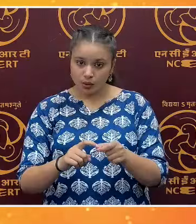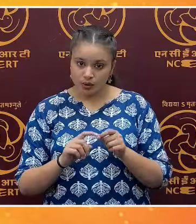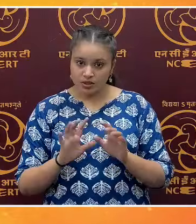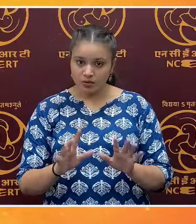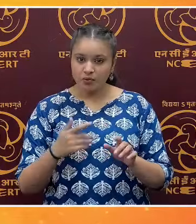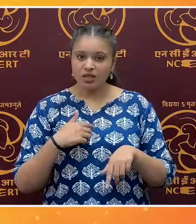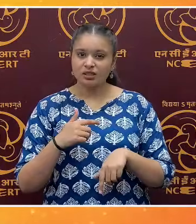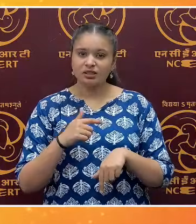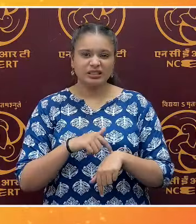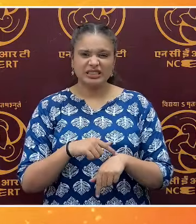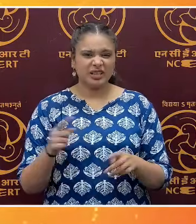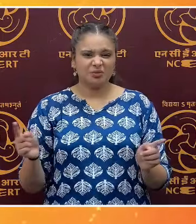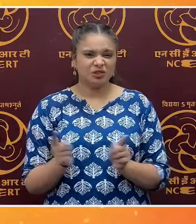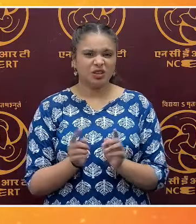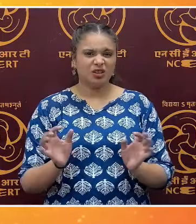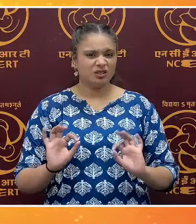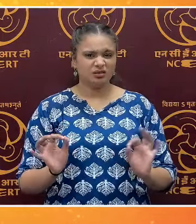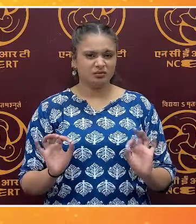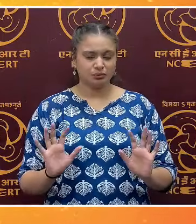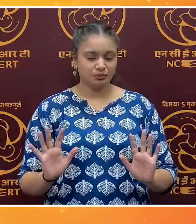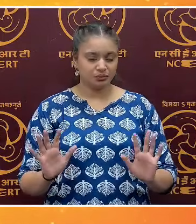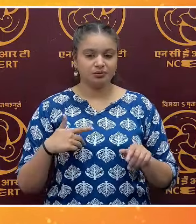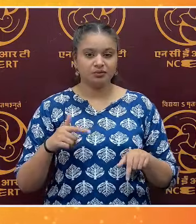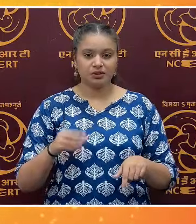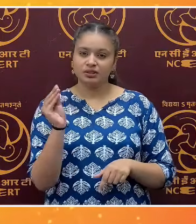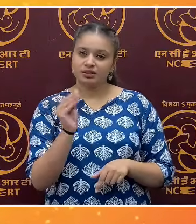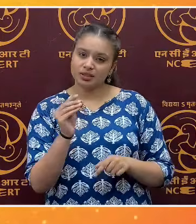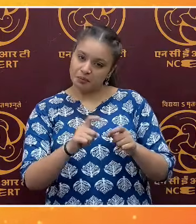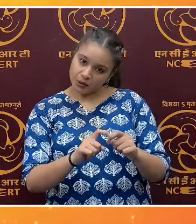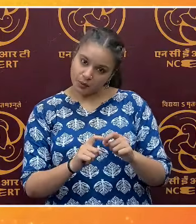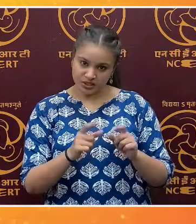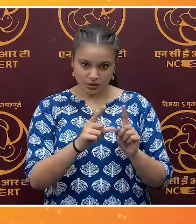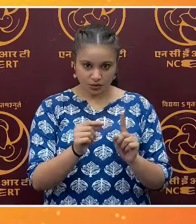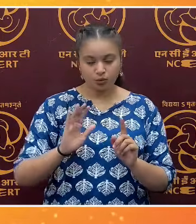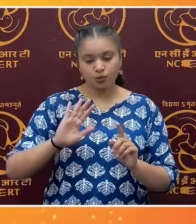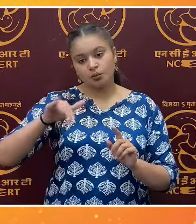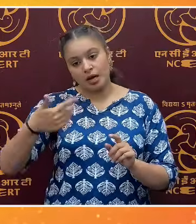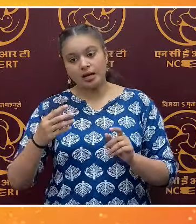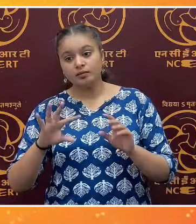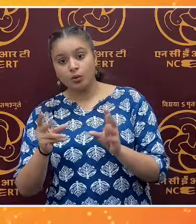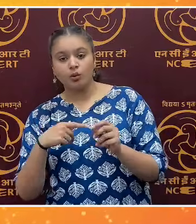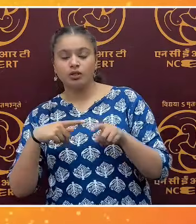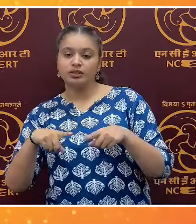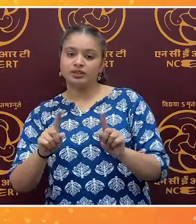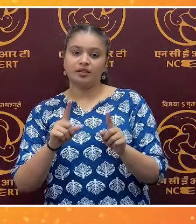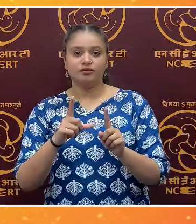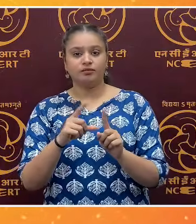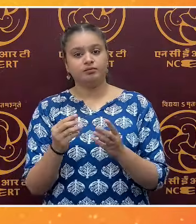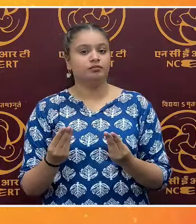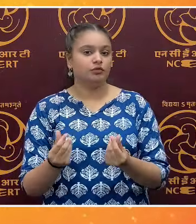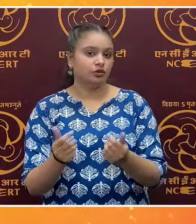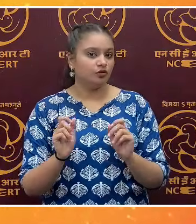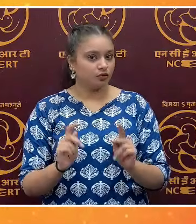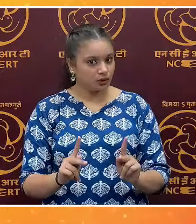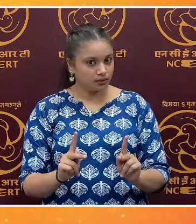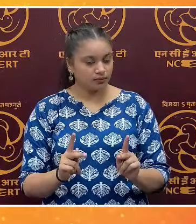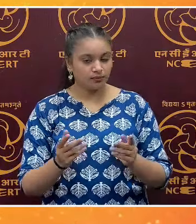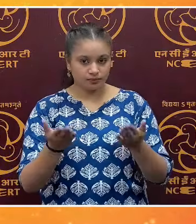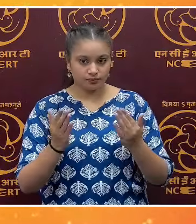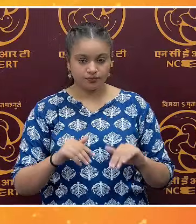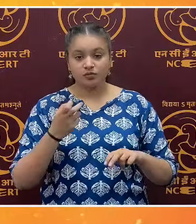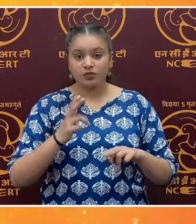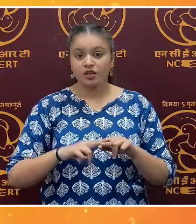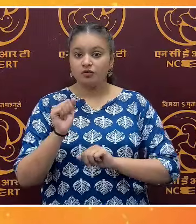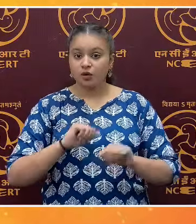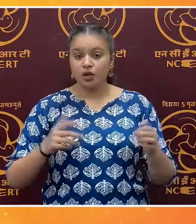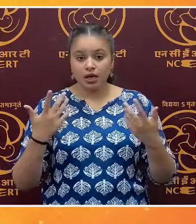we do not have enough time left, we will be taking a few of them, and rest you can solve on your own. And in case you